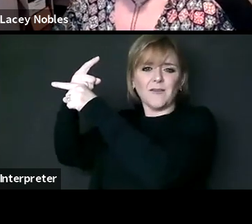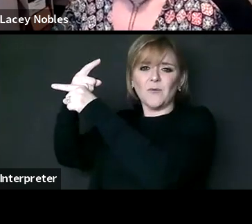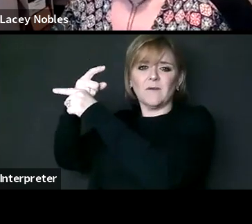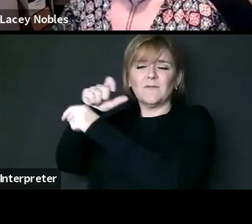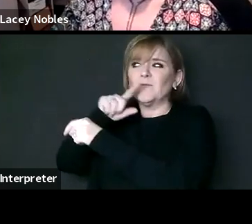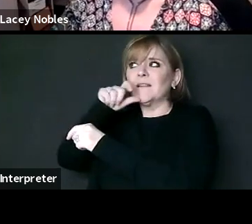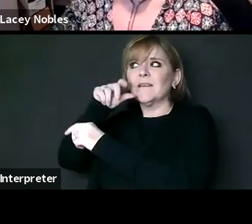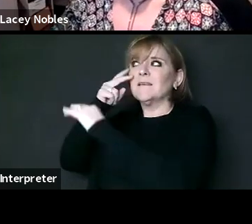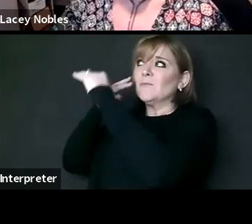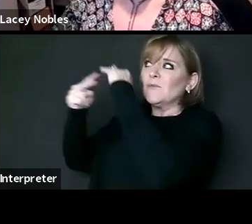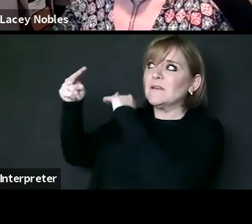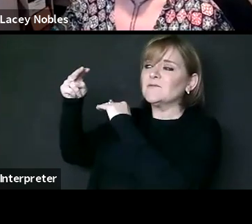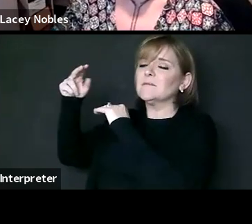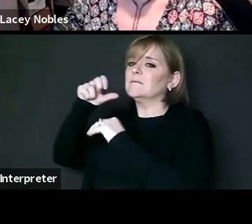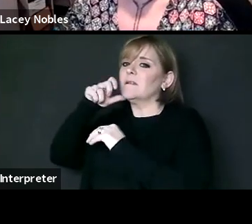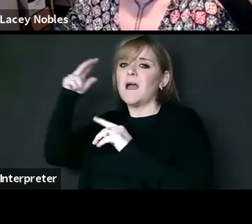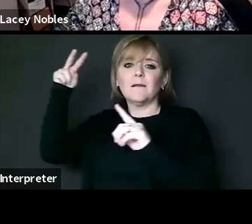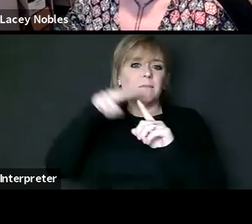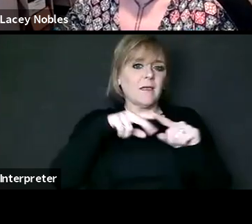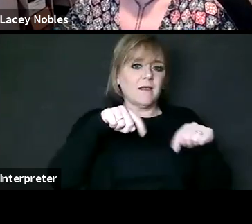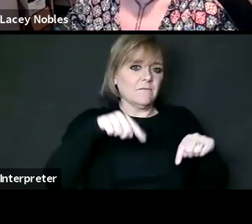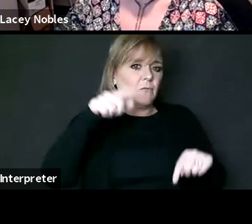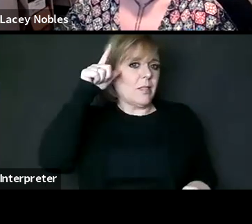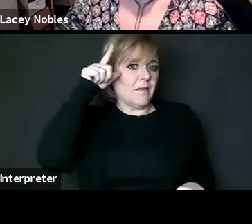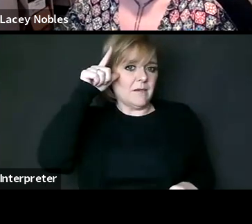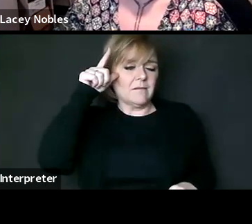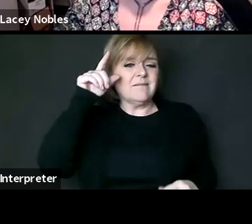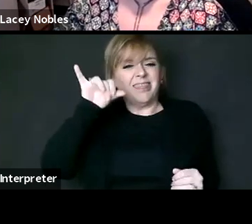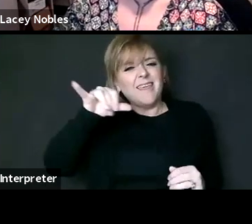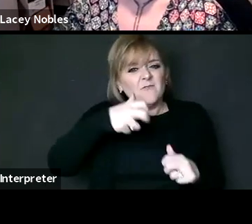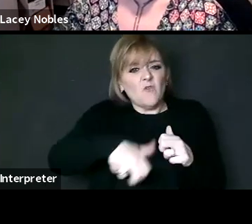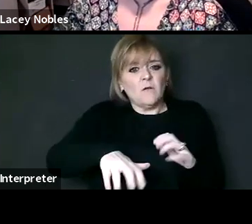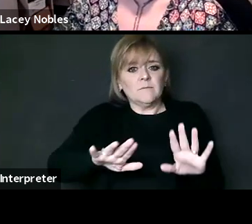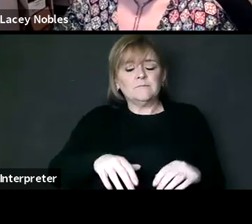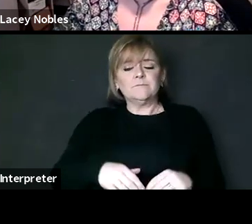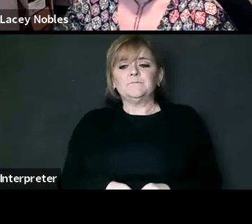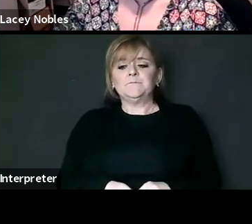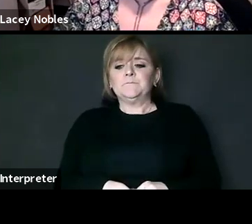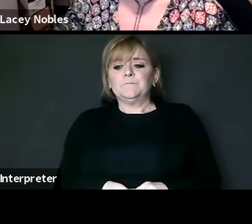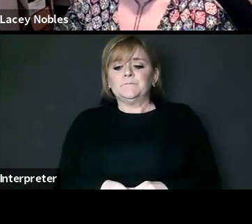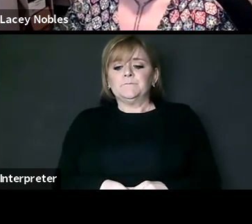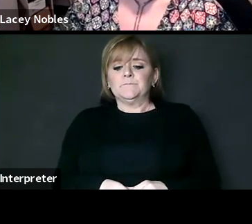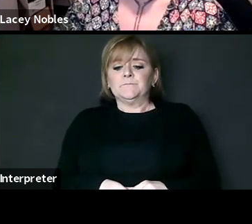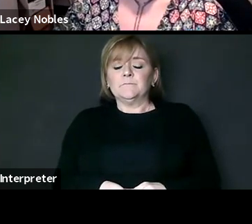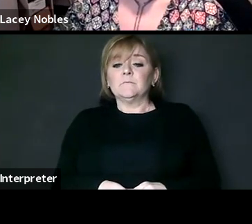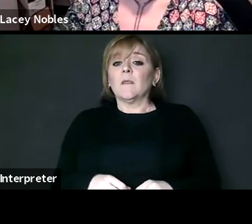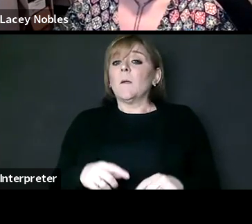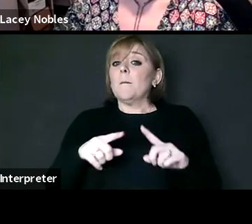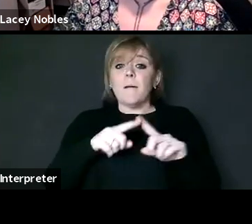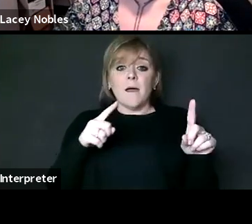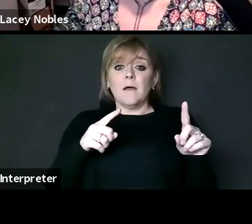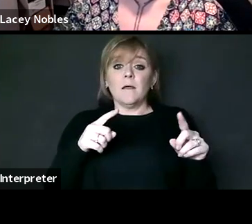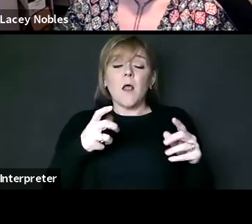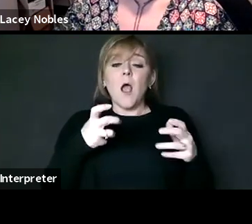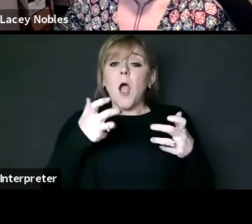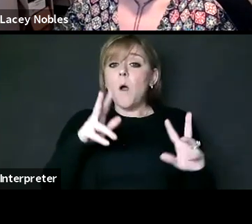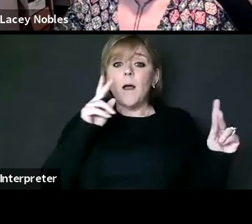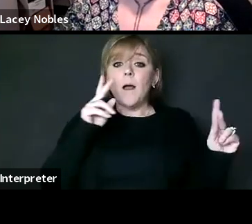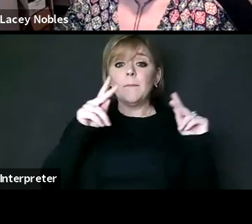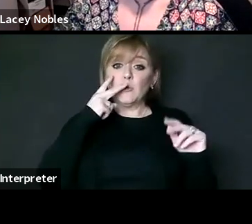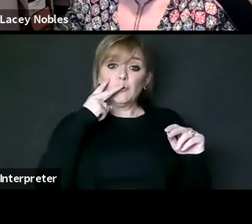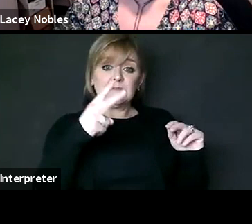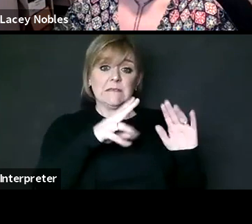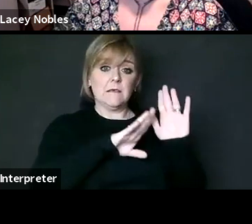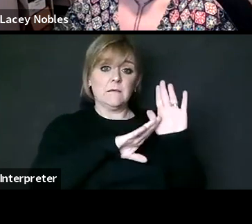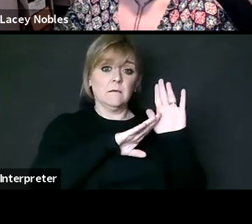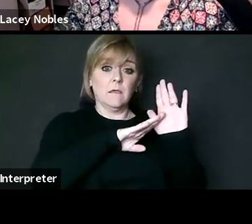our community. And that's the hard part. But what we don't want to happen is to relax so much that all of a sudden we take